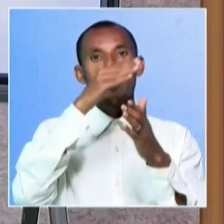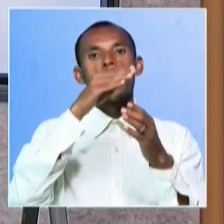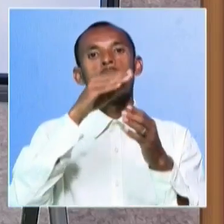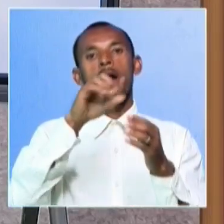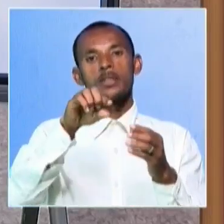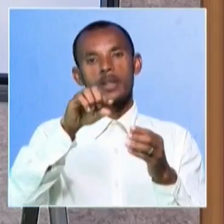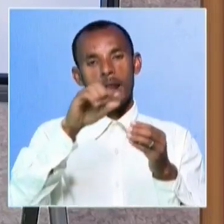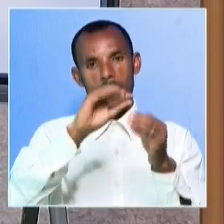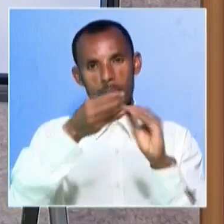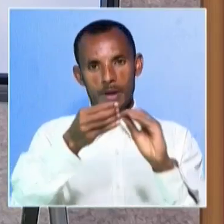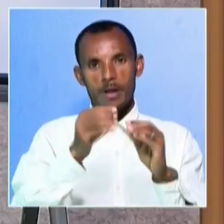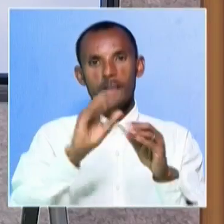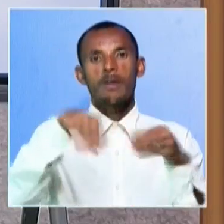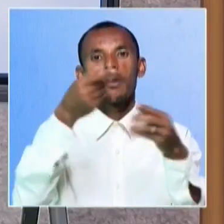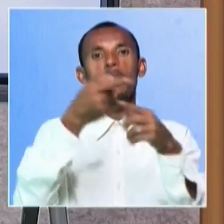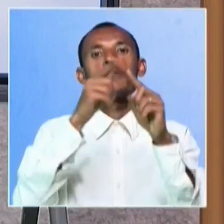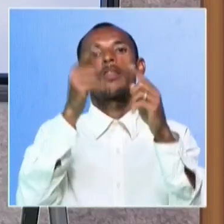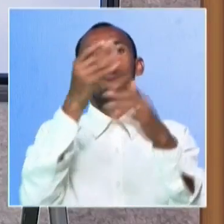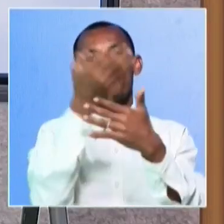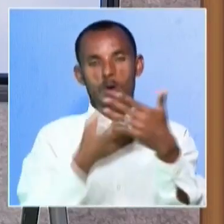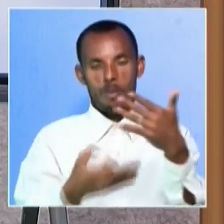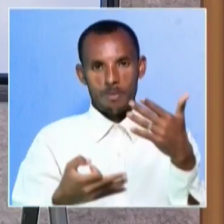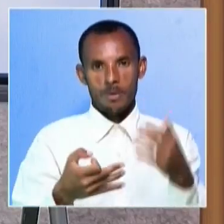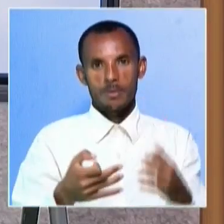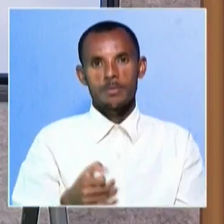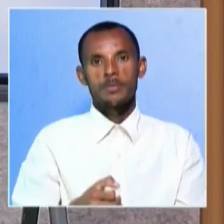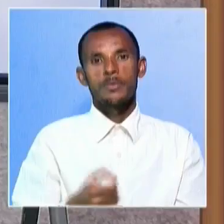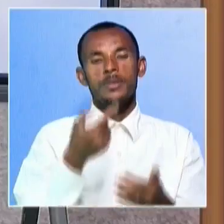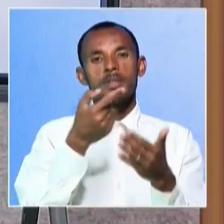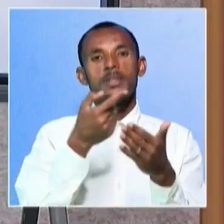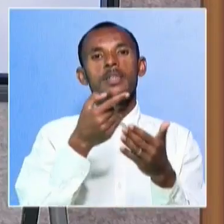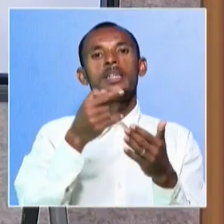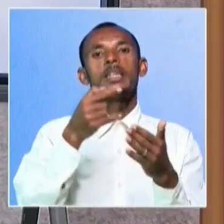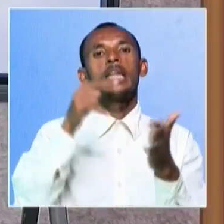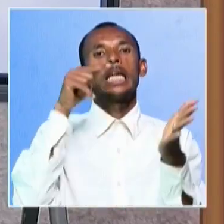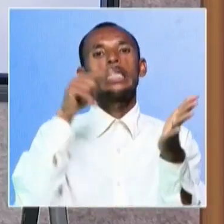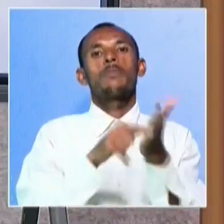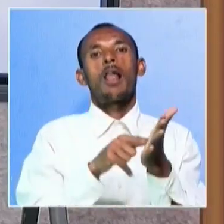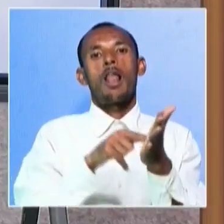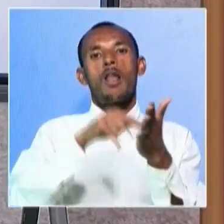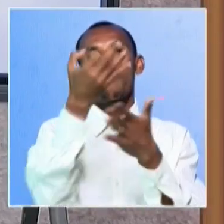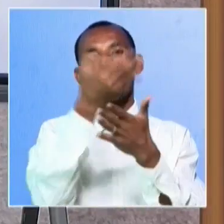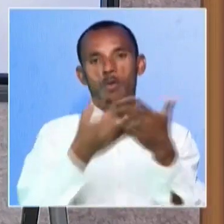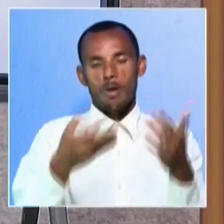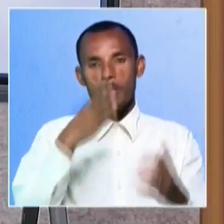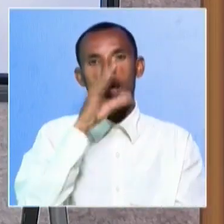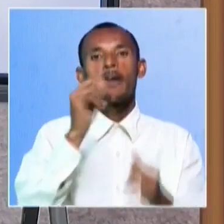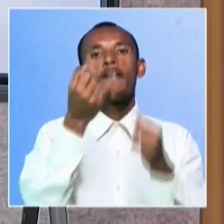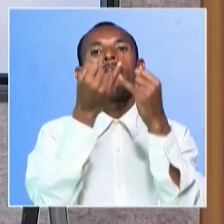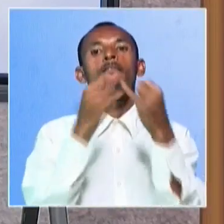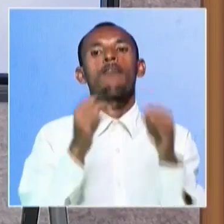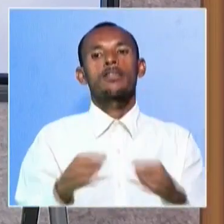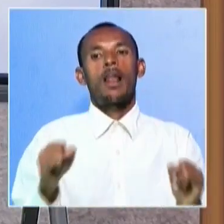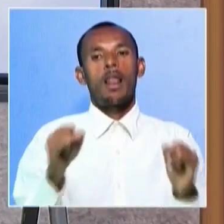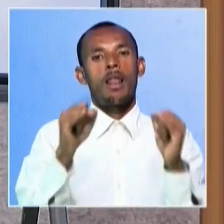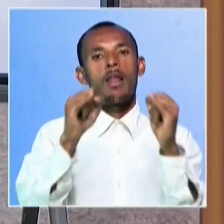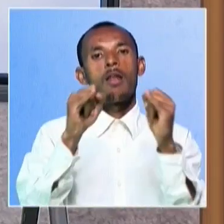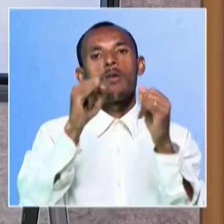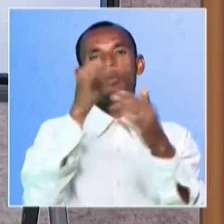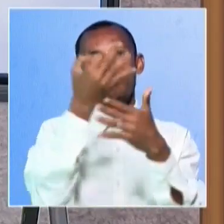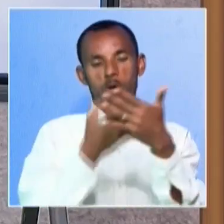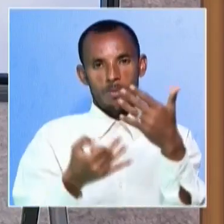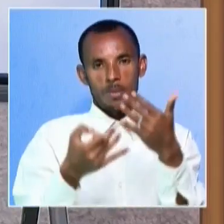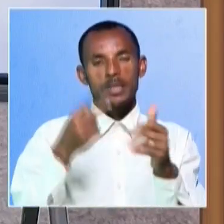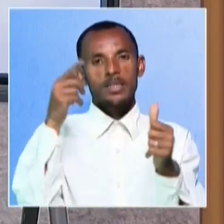be given in different forms, in decimal form and in fractional form, okay? So